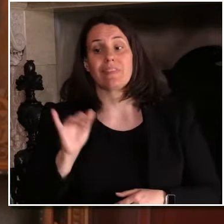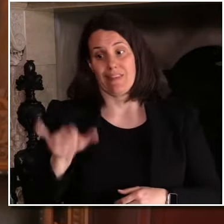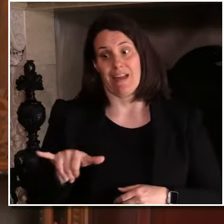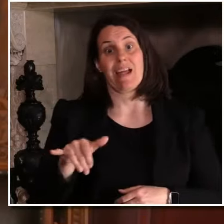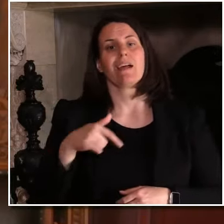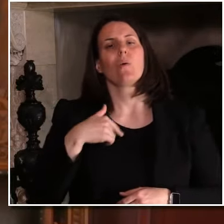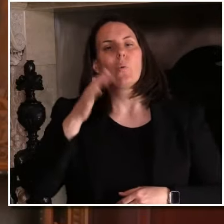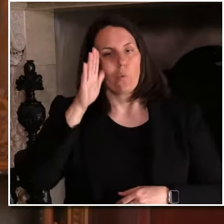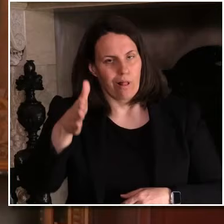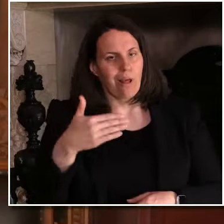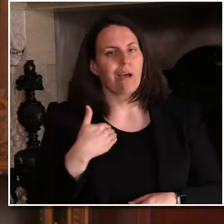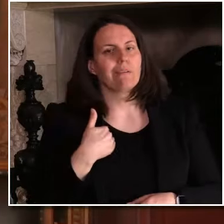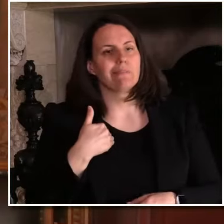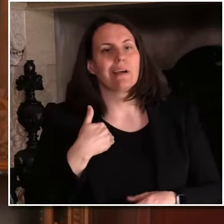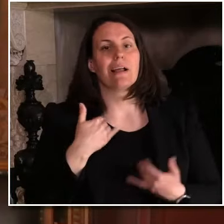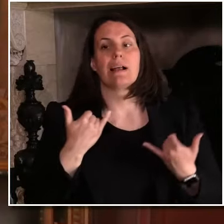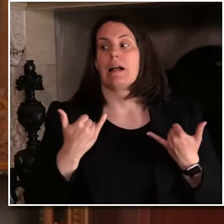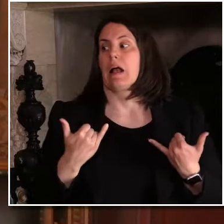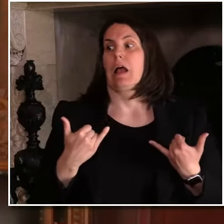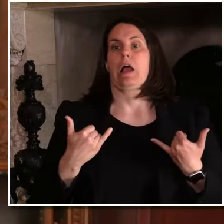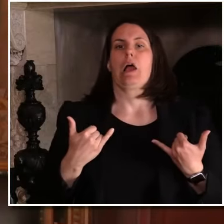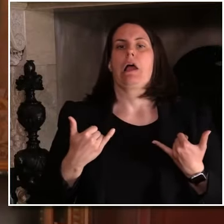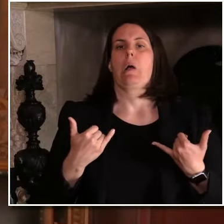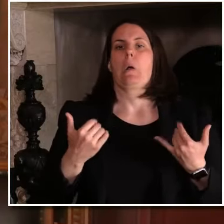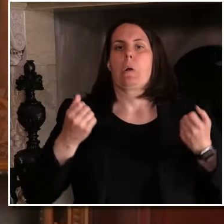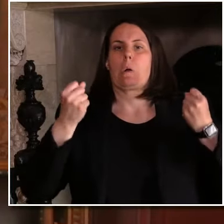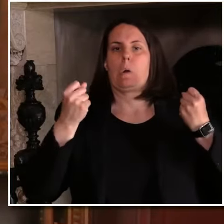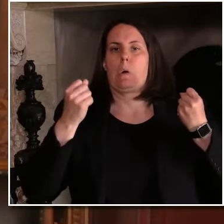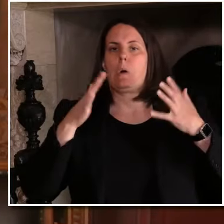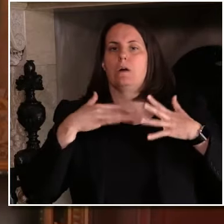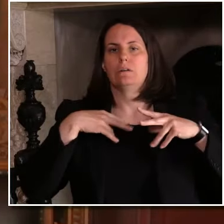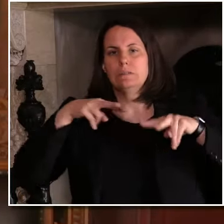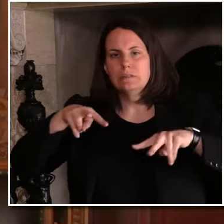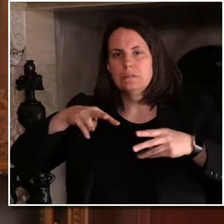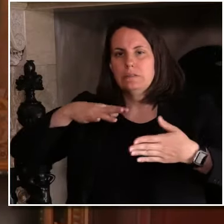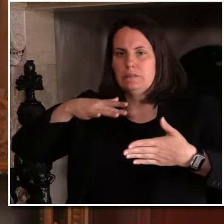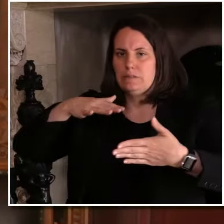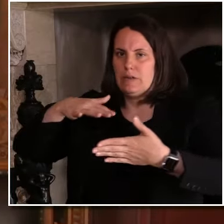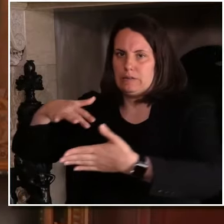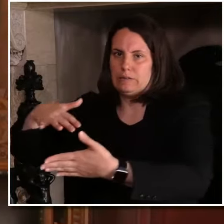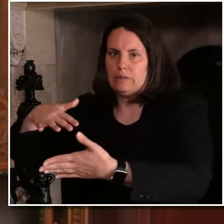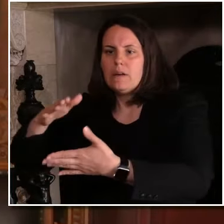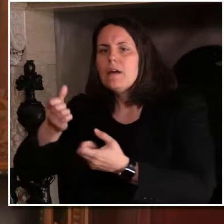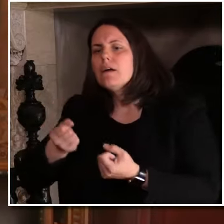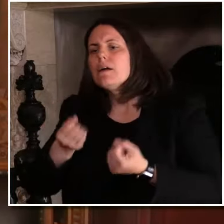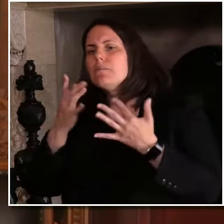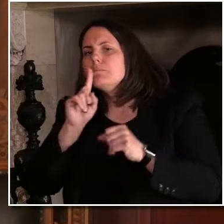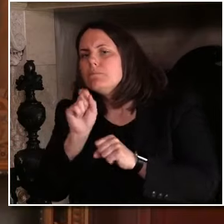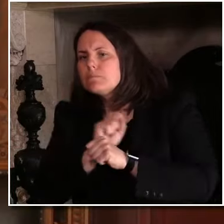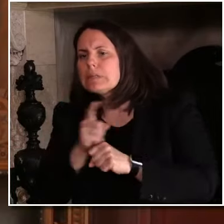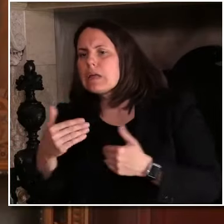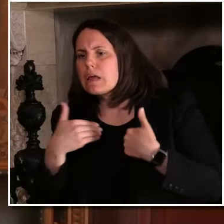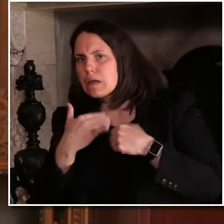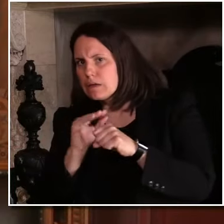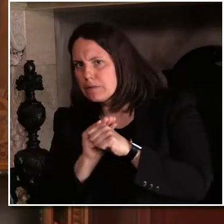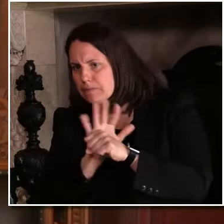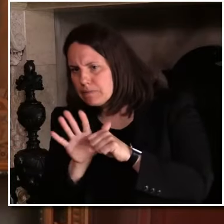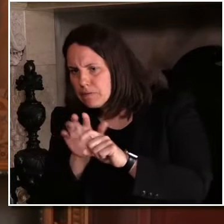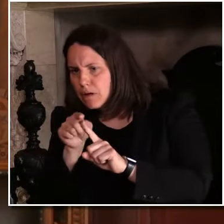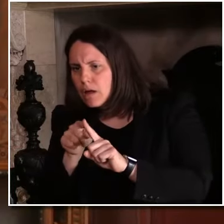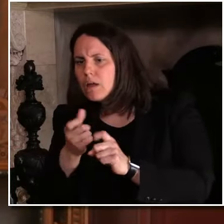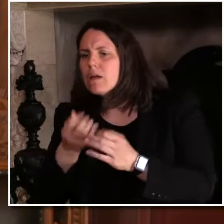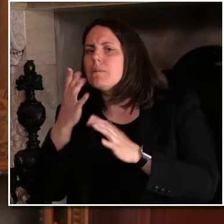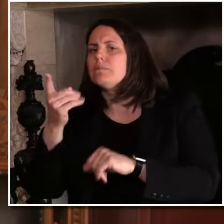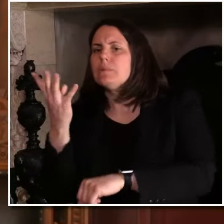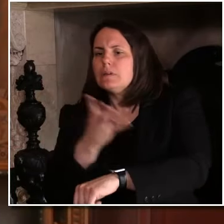infected. In the state, we're interested in doing this on a survey basis to really understand it on a population level. The important thing about